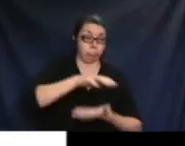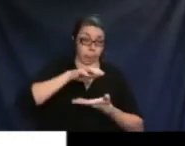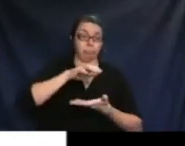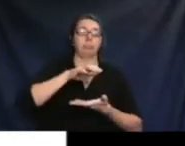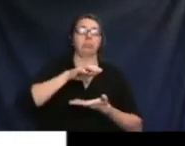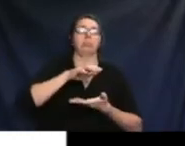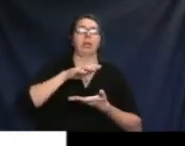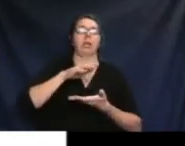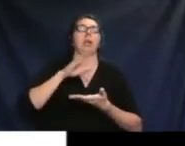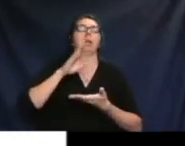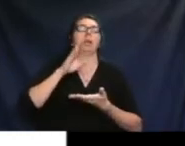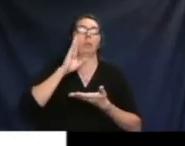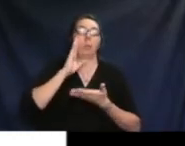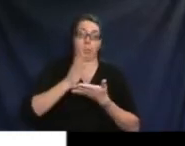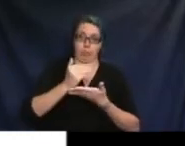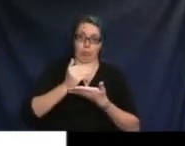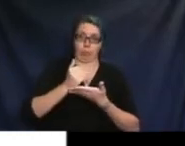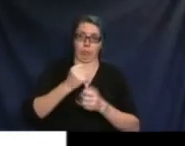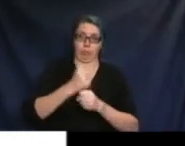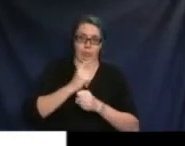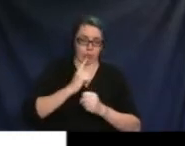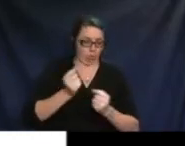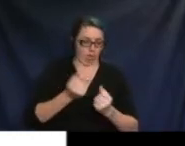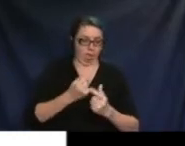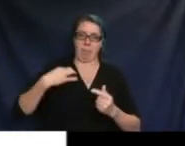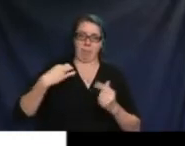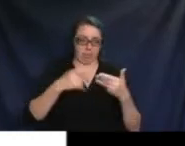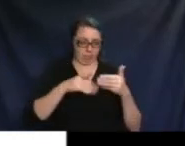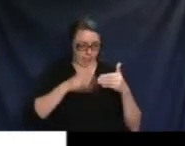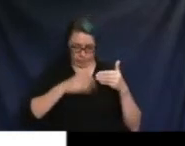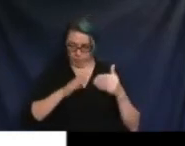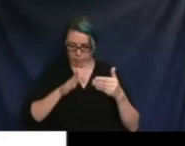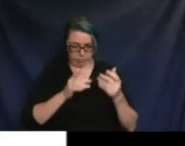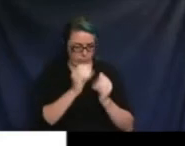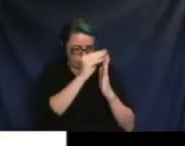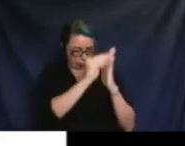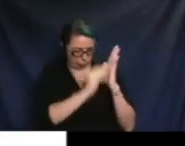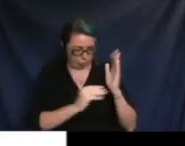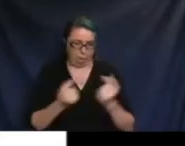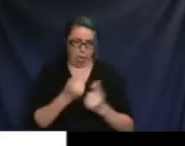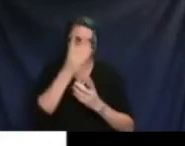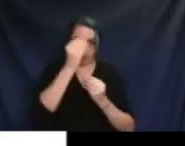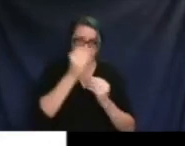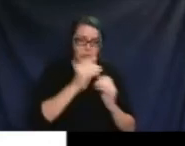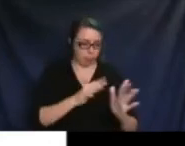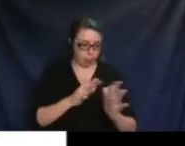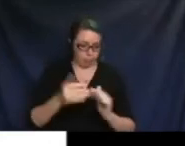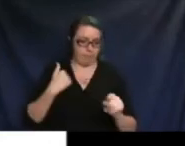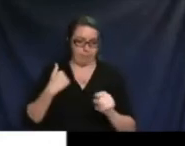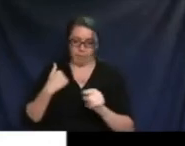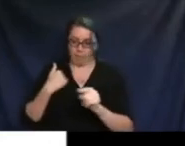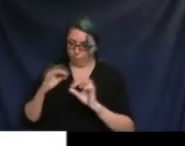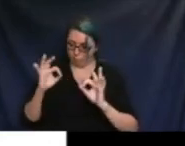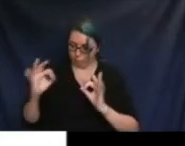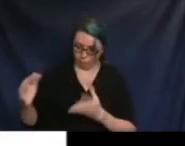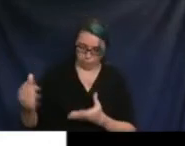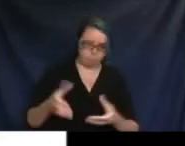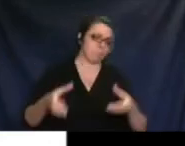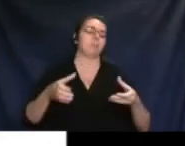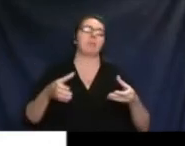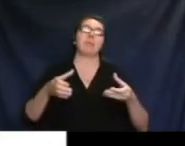first for sort of completion, and then looked at by this peer review panel for sort